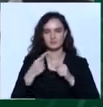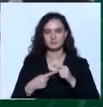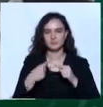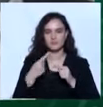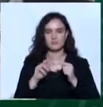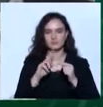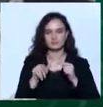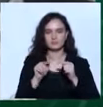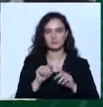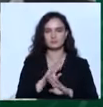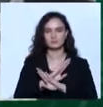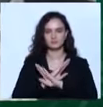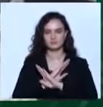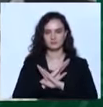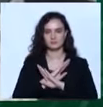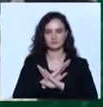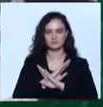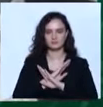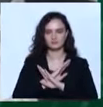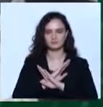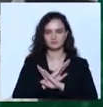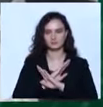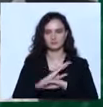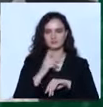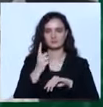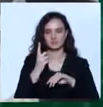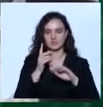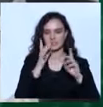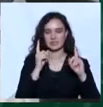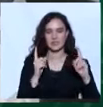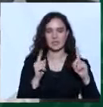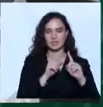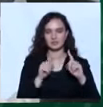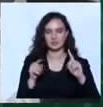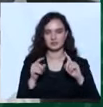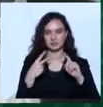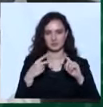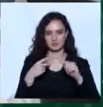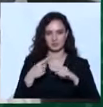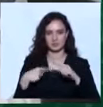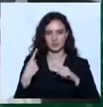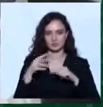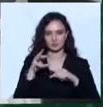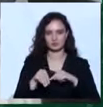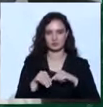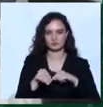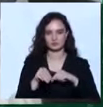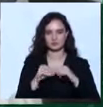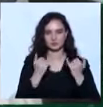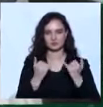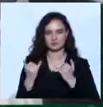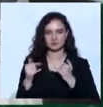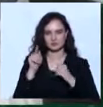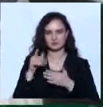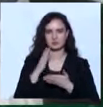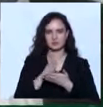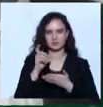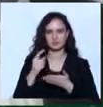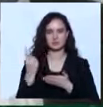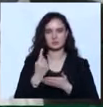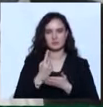and dead by the first decades of the 20th century. Now, he is one